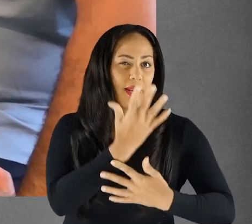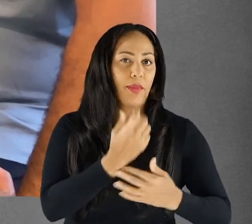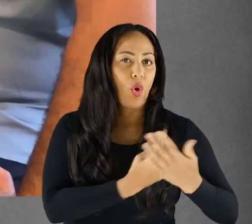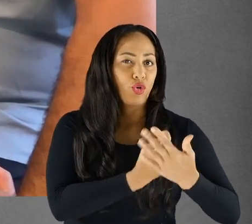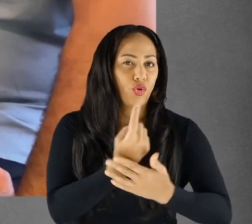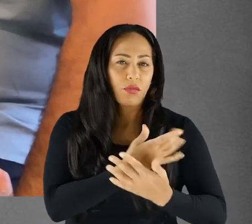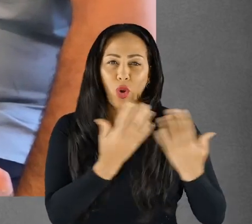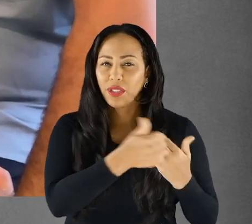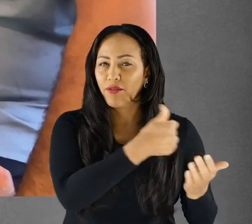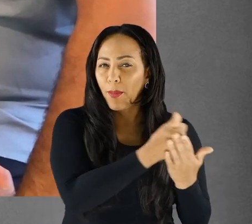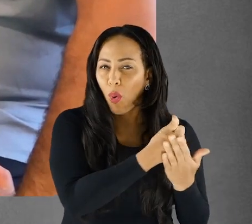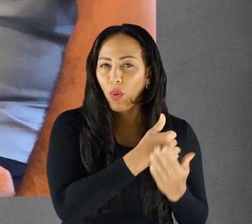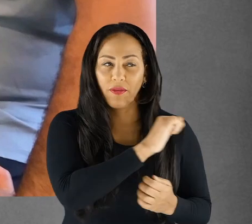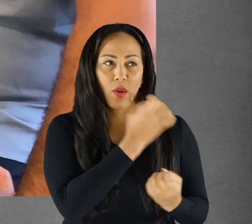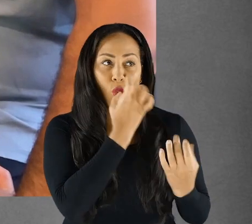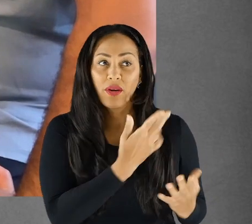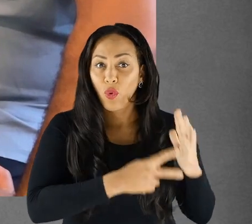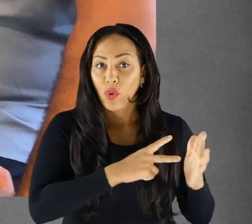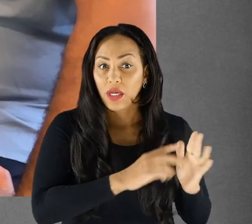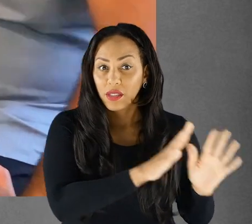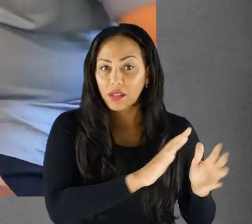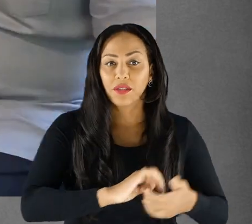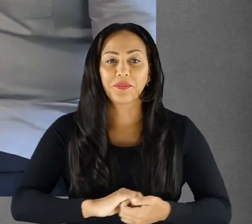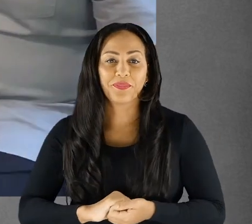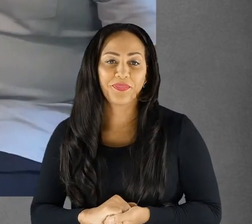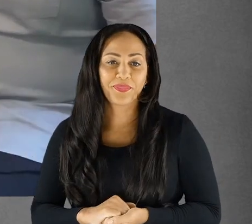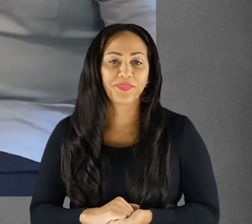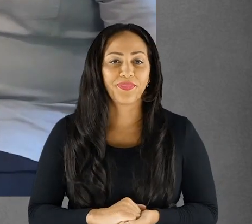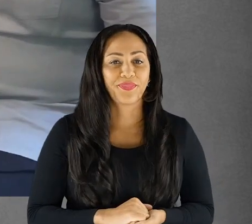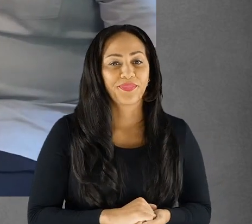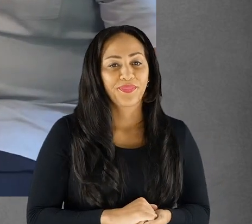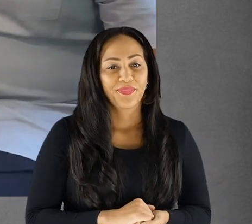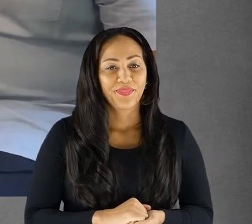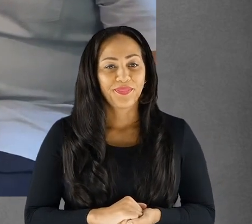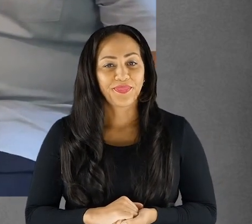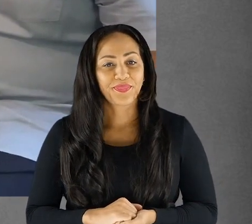of support from that wonderful organisation, the Spark Arts for Children, y'all. And